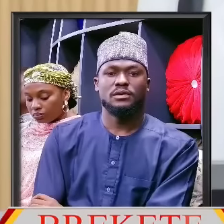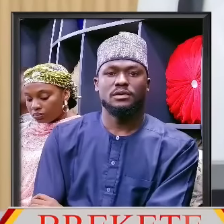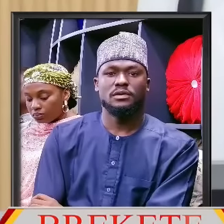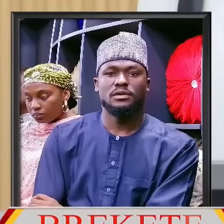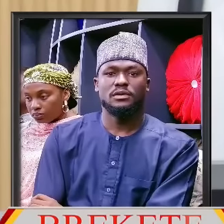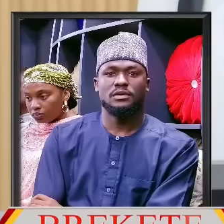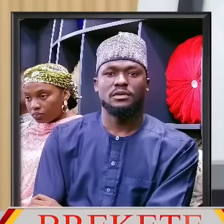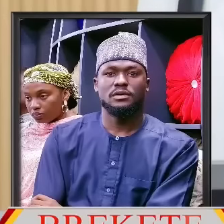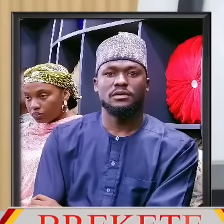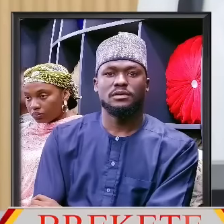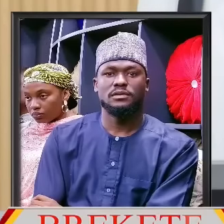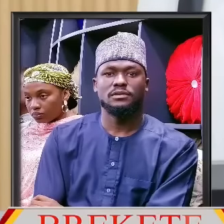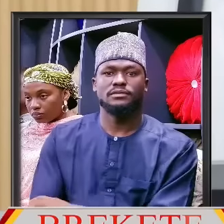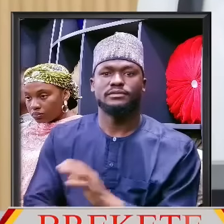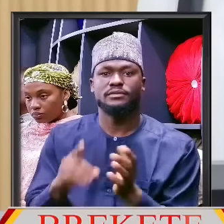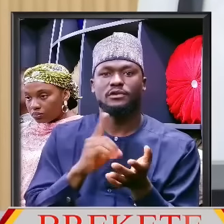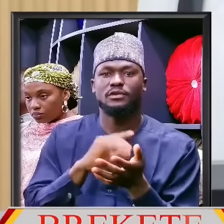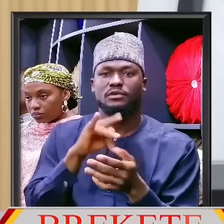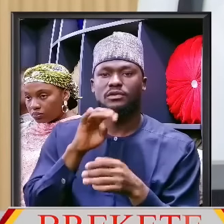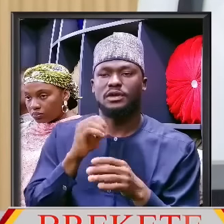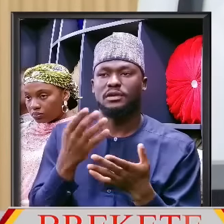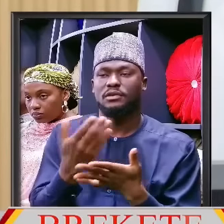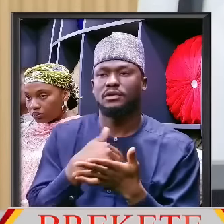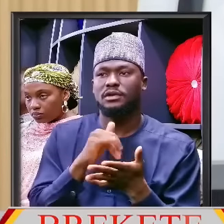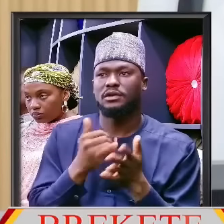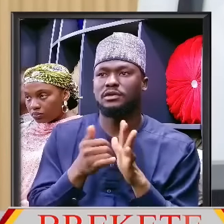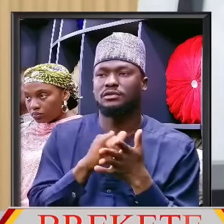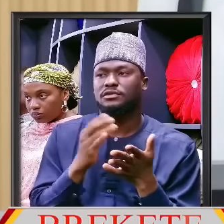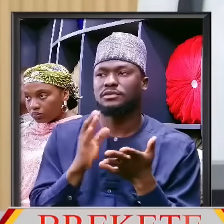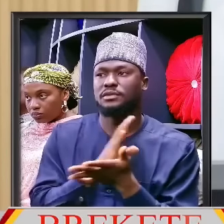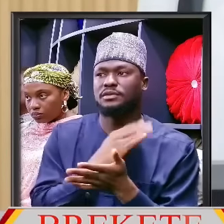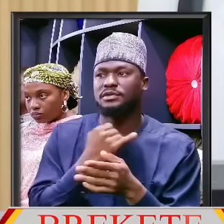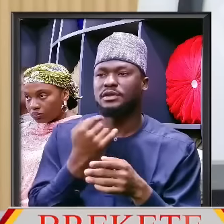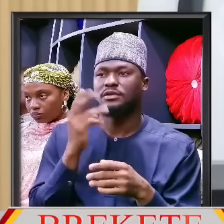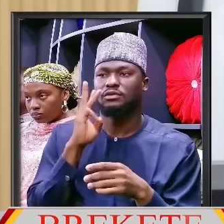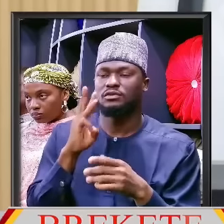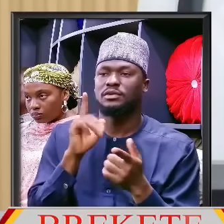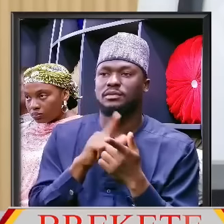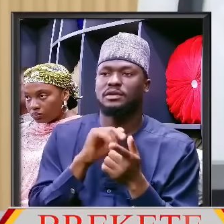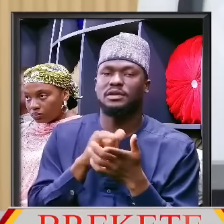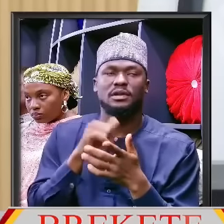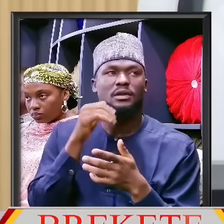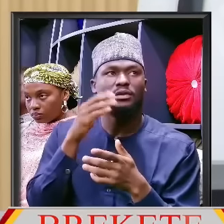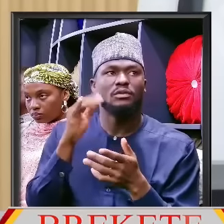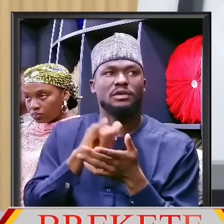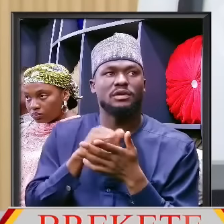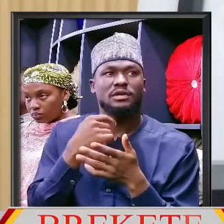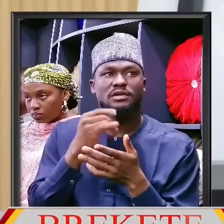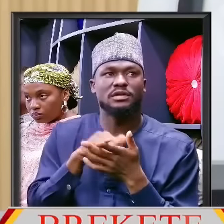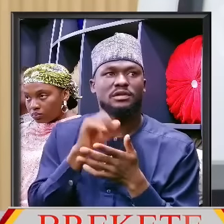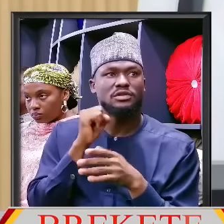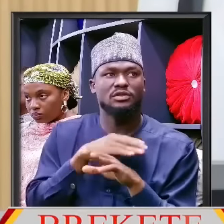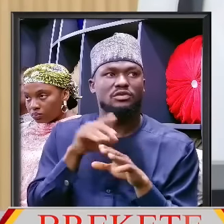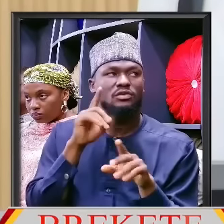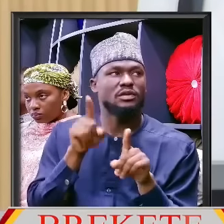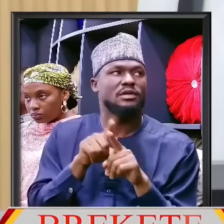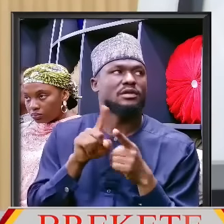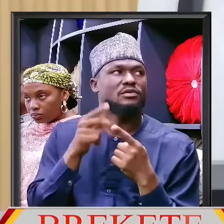So I beg consultant, I collect the documents, and then we go reach out to the woman where the talk say she no agree see them.